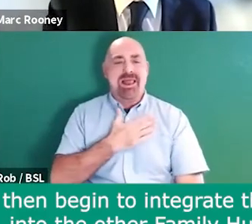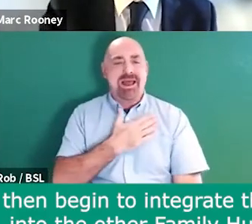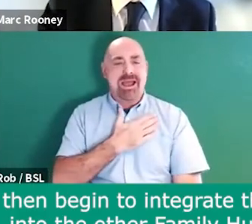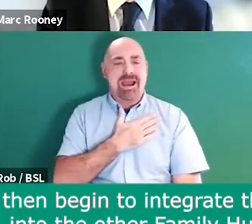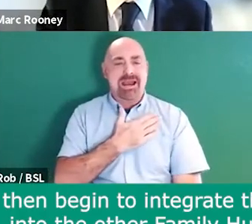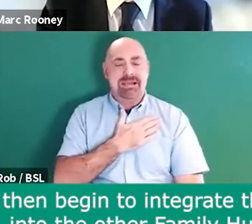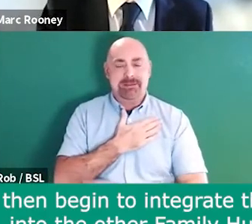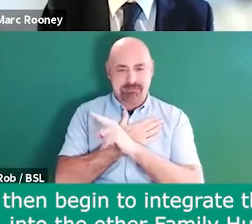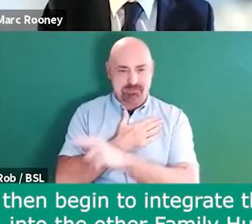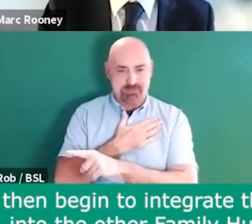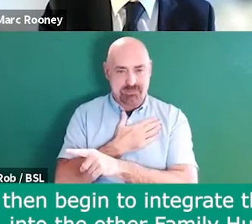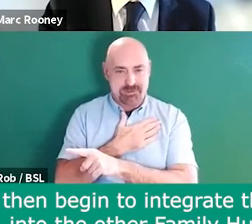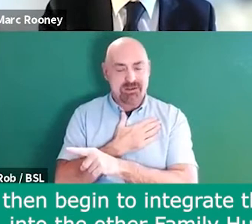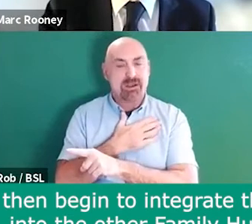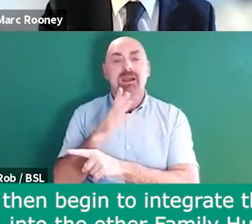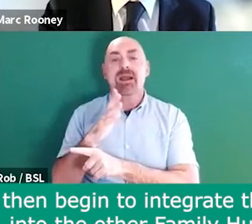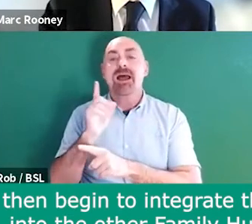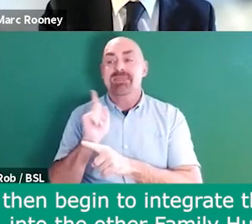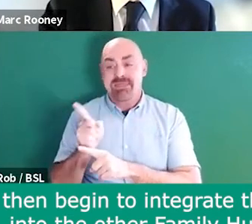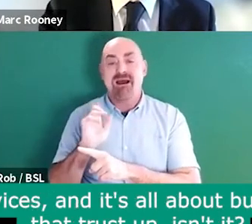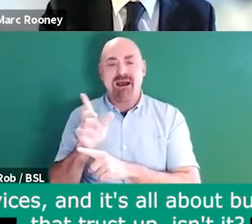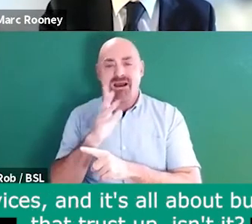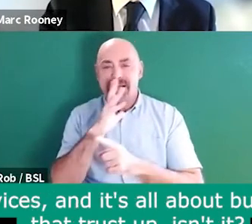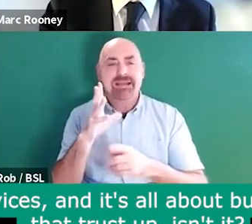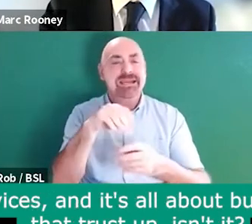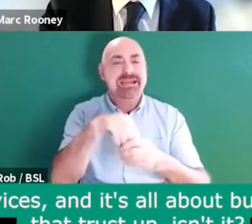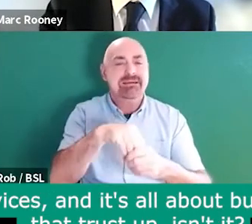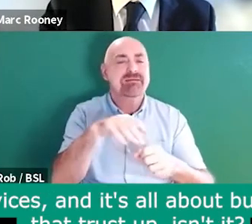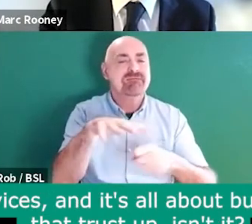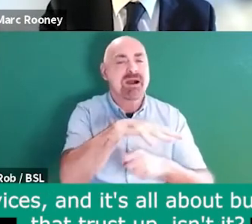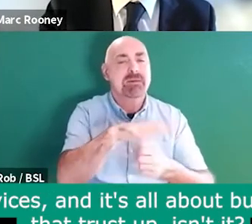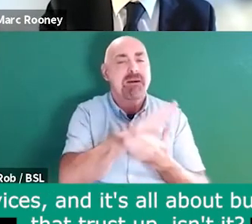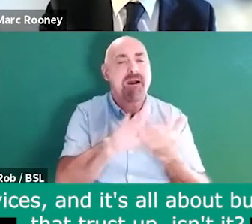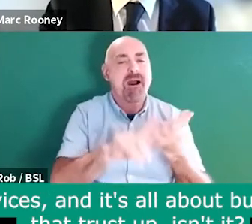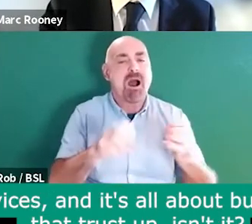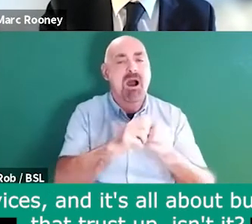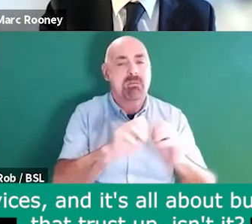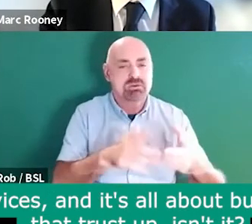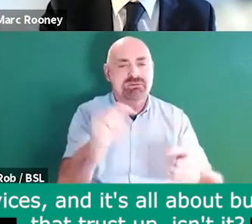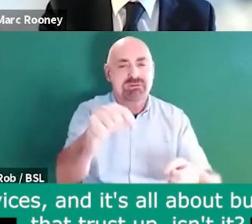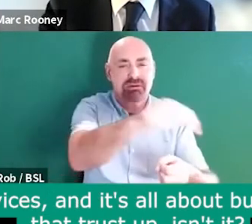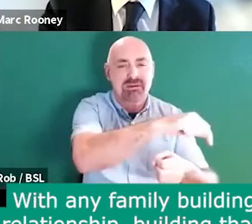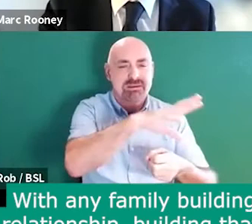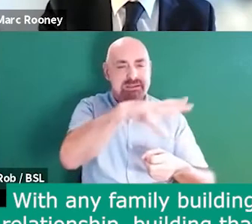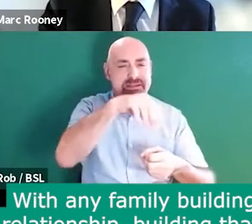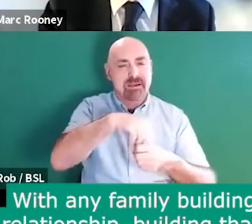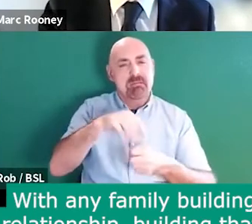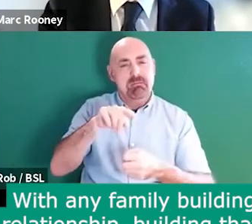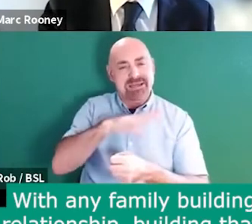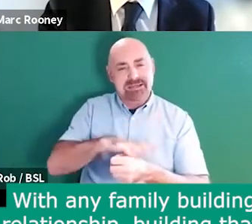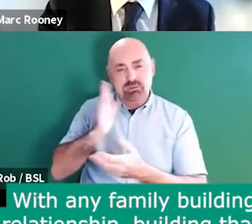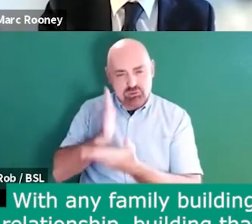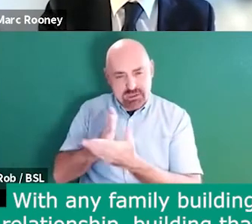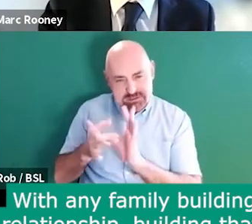to then begin to integrate them into the other family hub services. And it's all about building that trust up, isn't it, with any